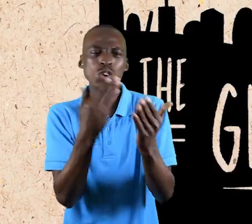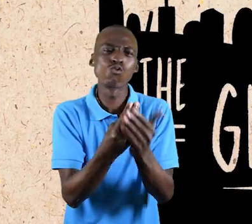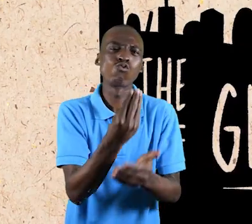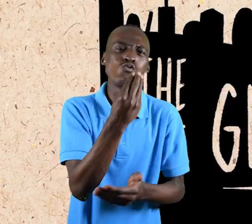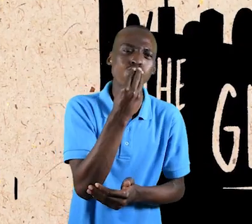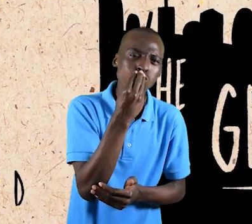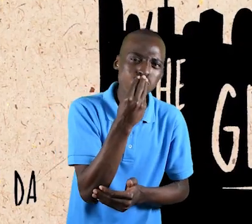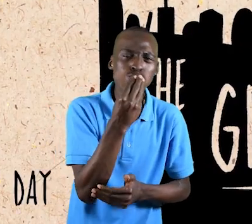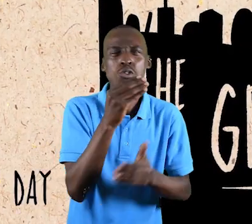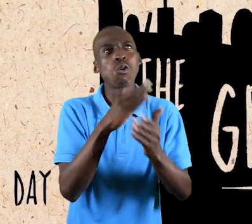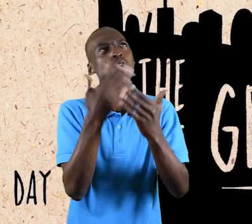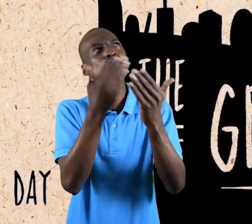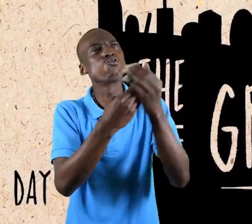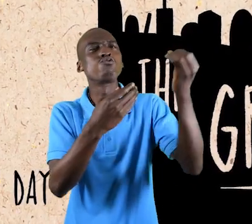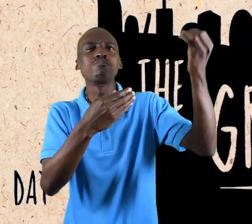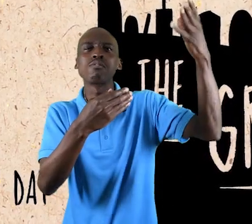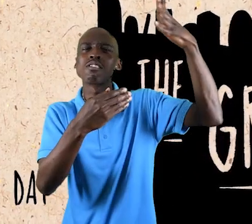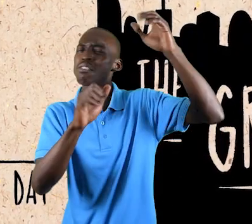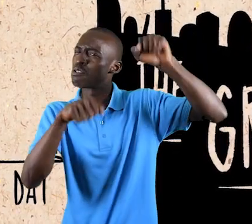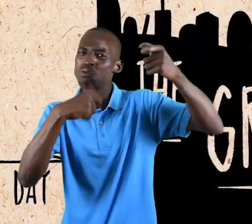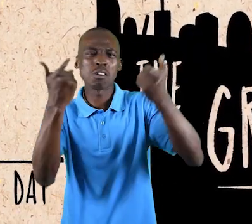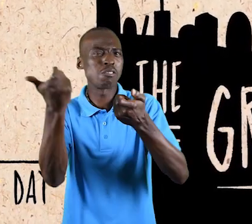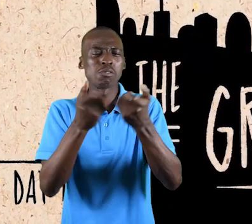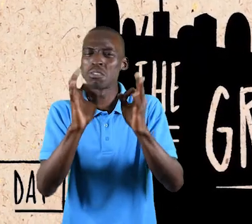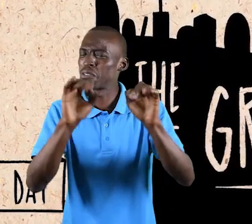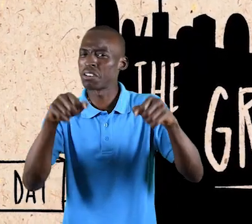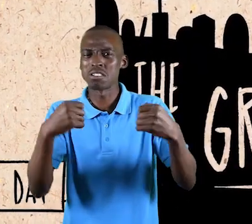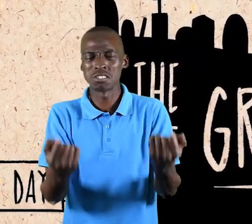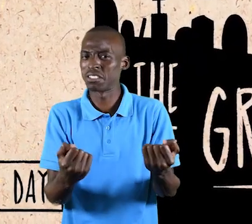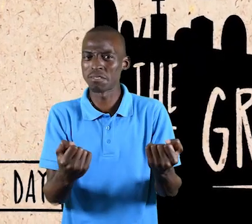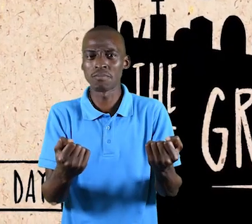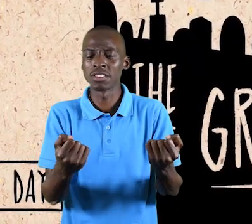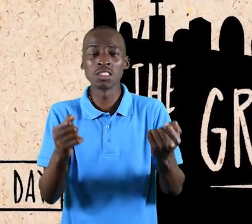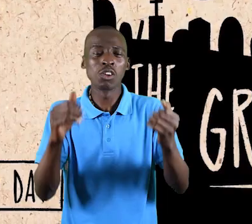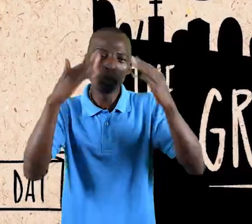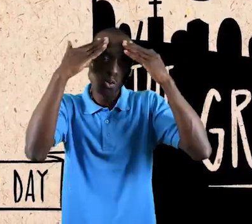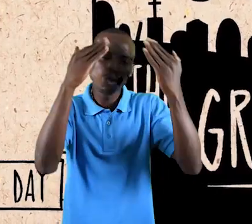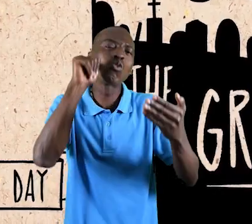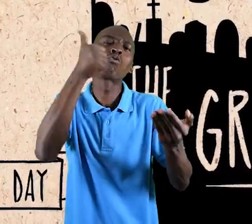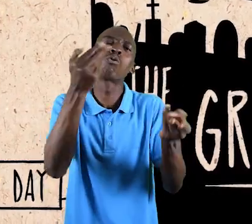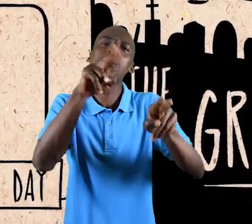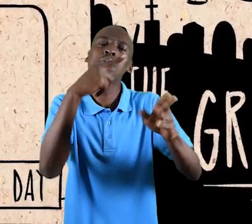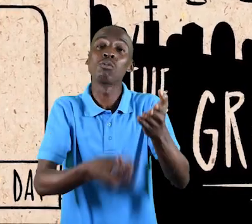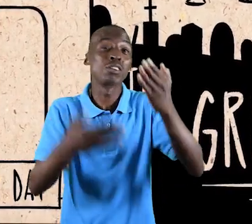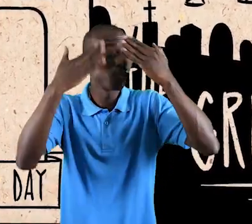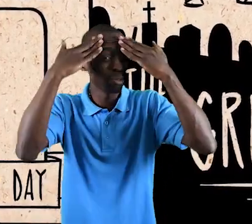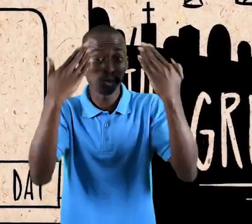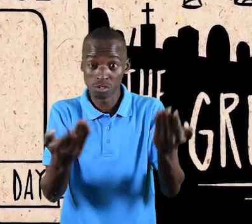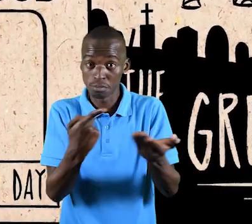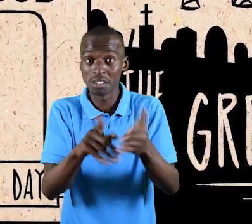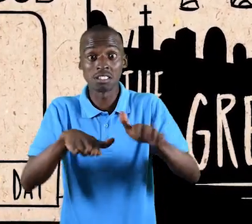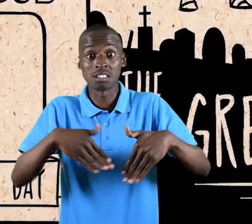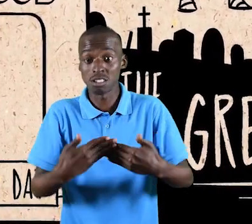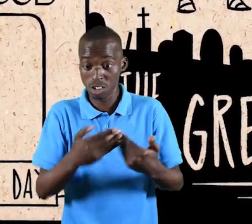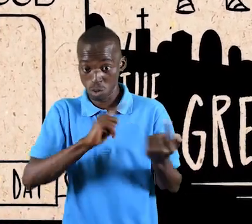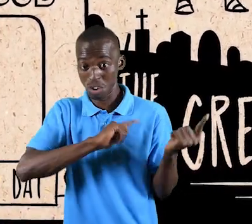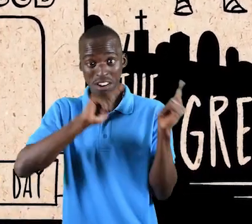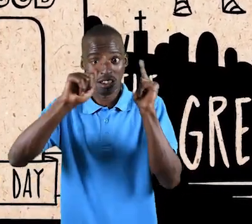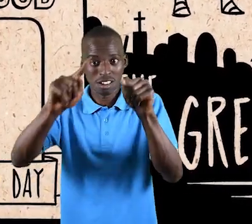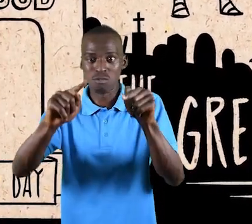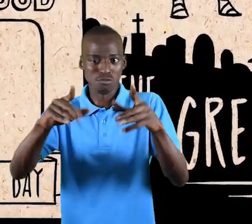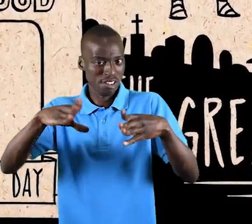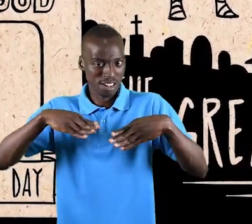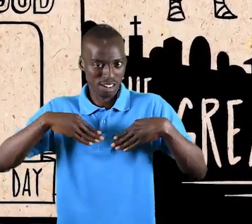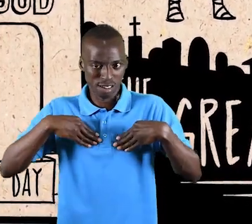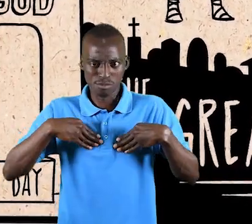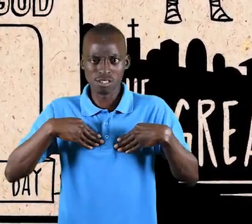or a sunny day. You can't control these things. You're certainly not guaranteed them, but that's their beauty. When I come to adopt a